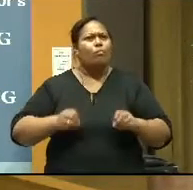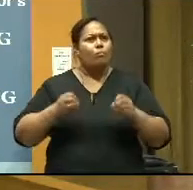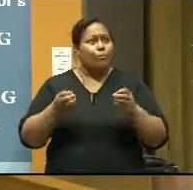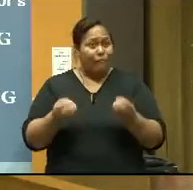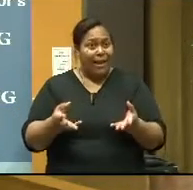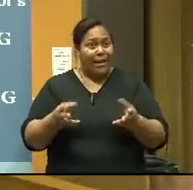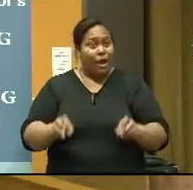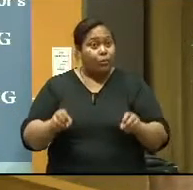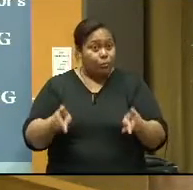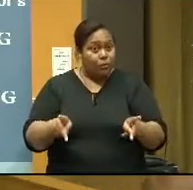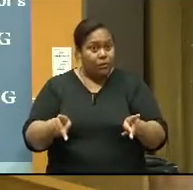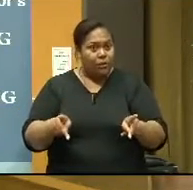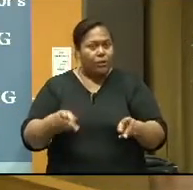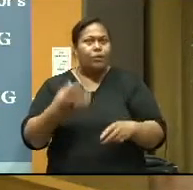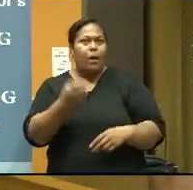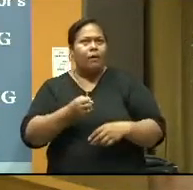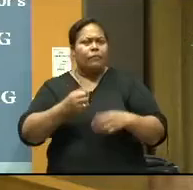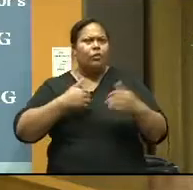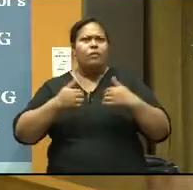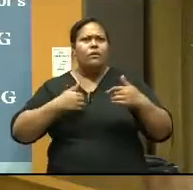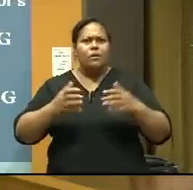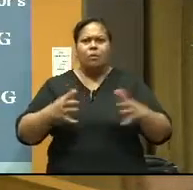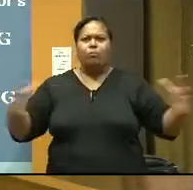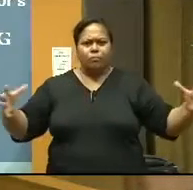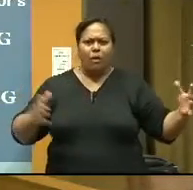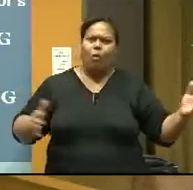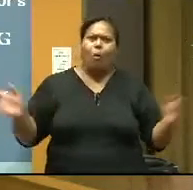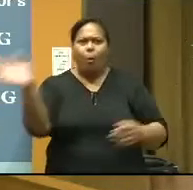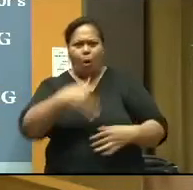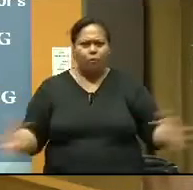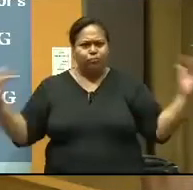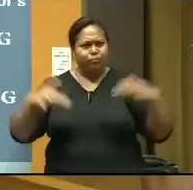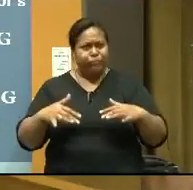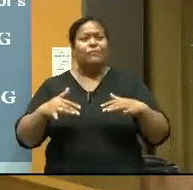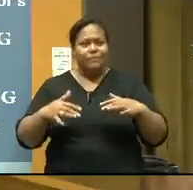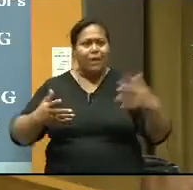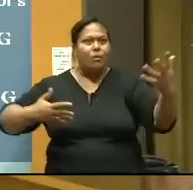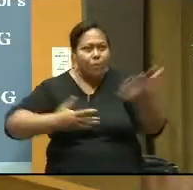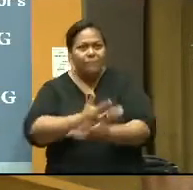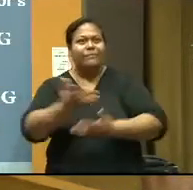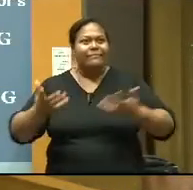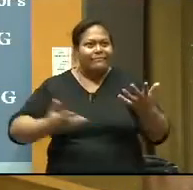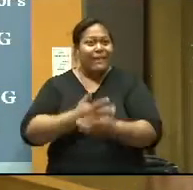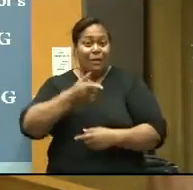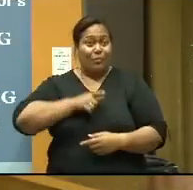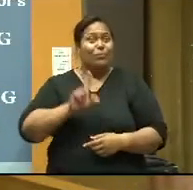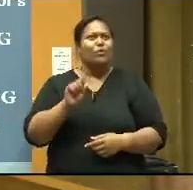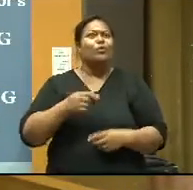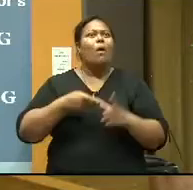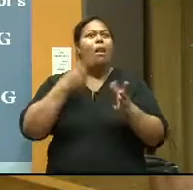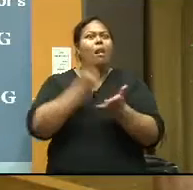have a university-wide conversation because we were going to do a lot of things, and it was very good to